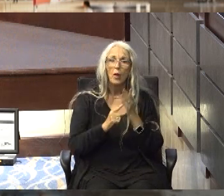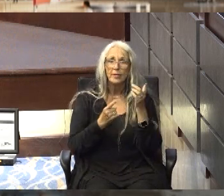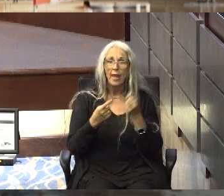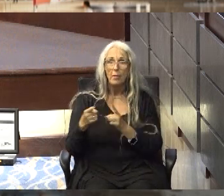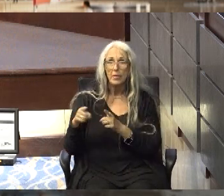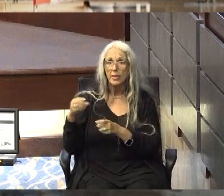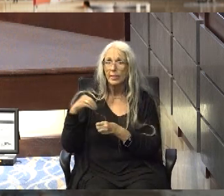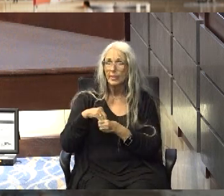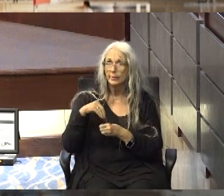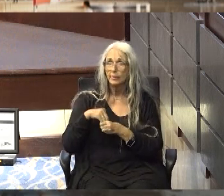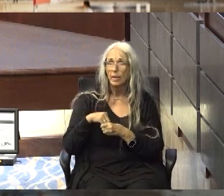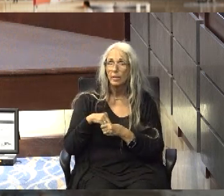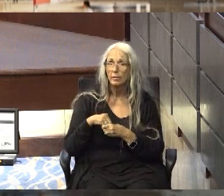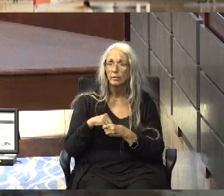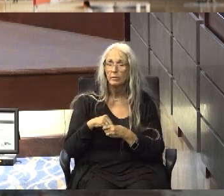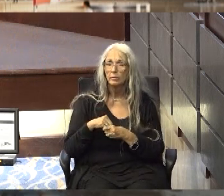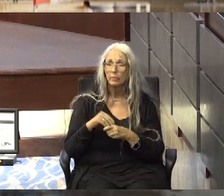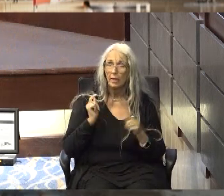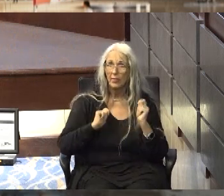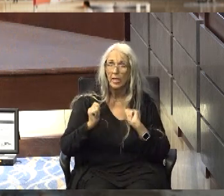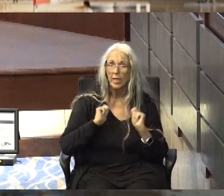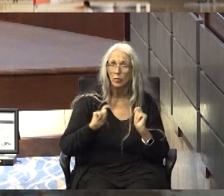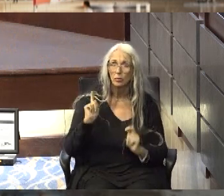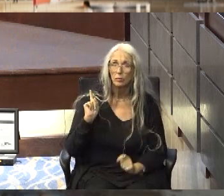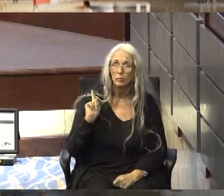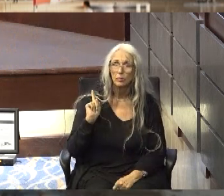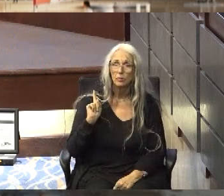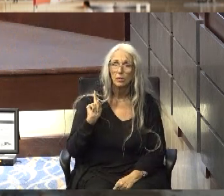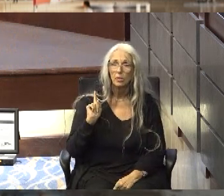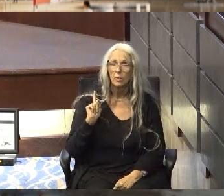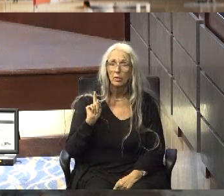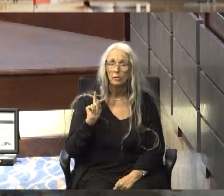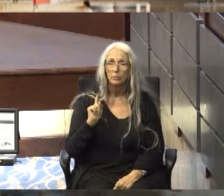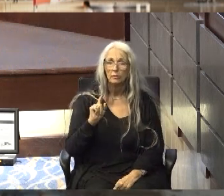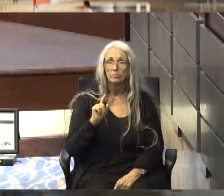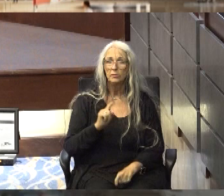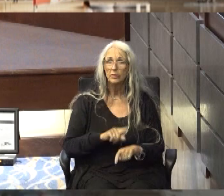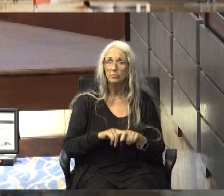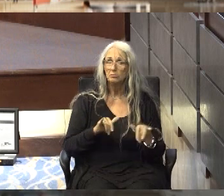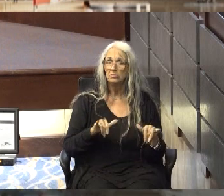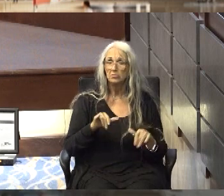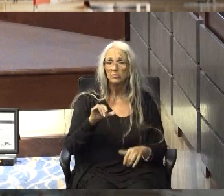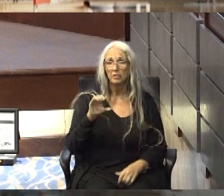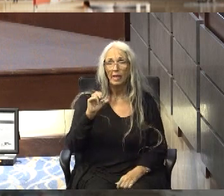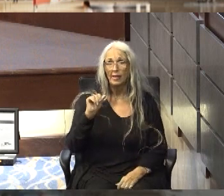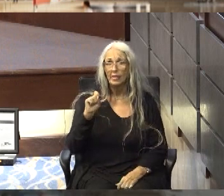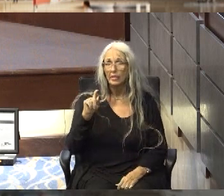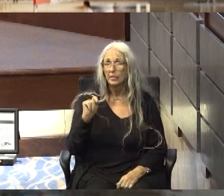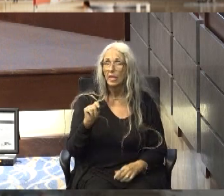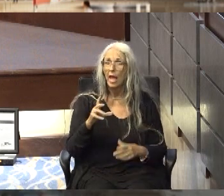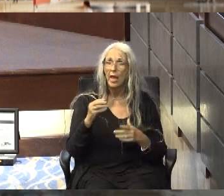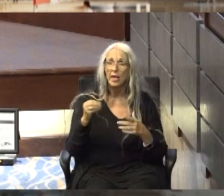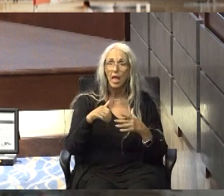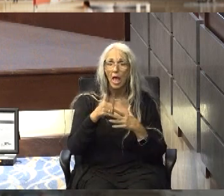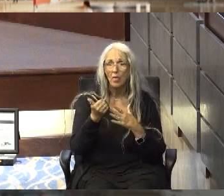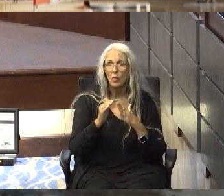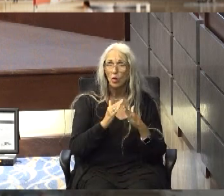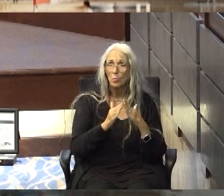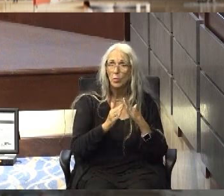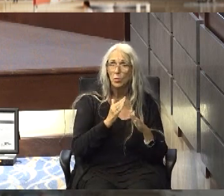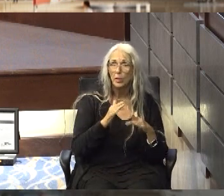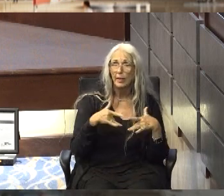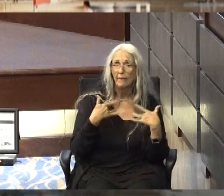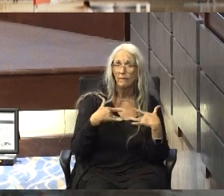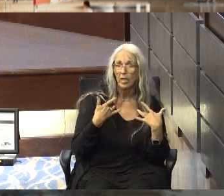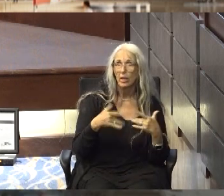inside the theater, kind of simulcast, but also a space for summer movies and other kind of community events outside on